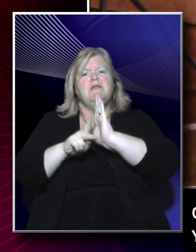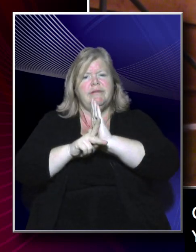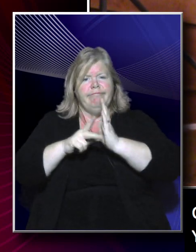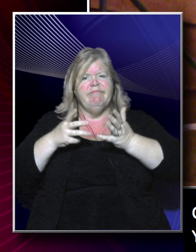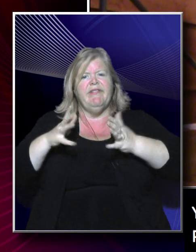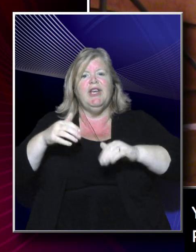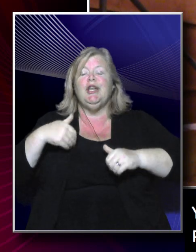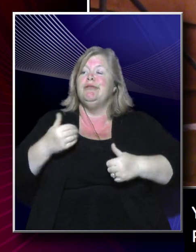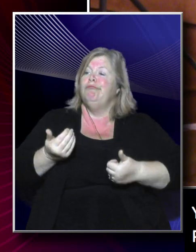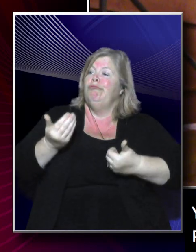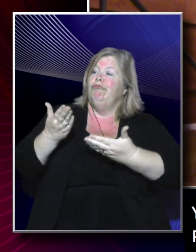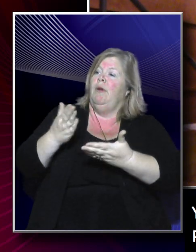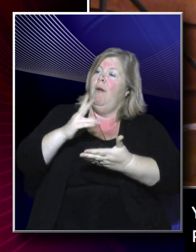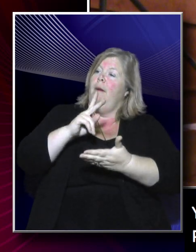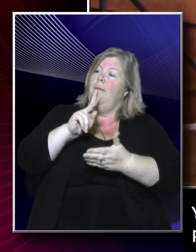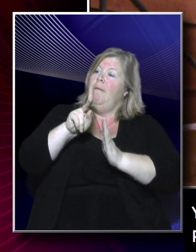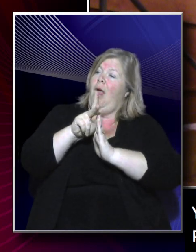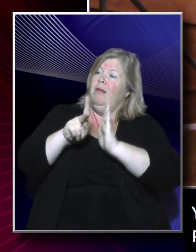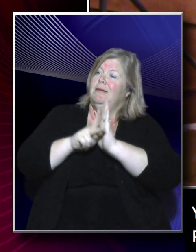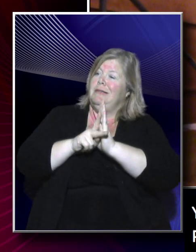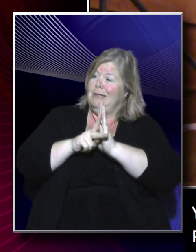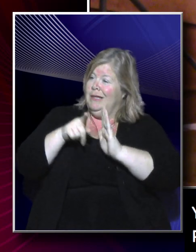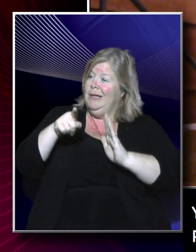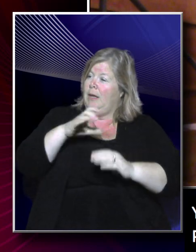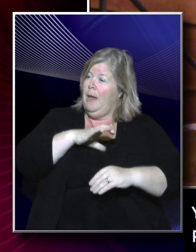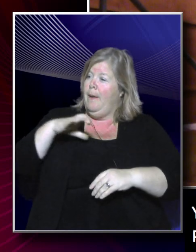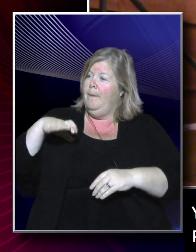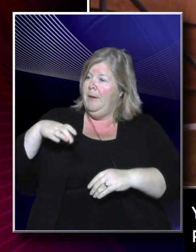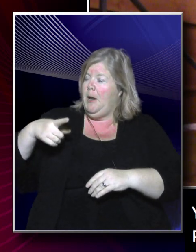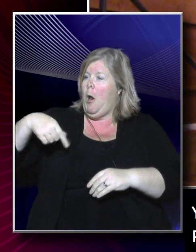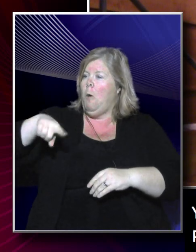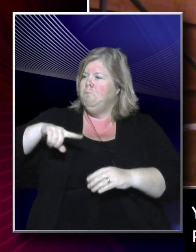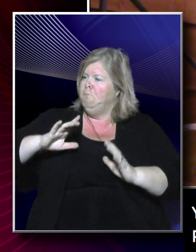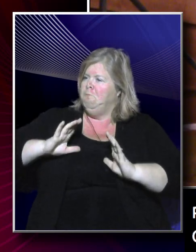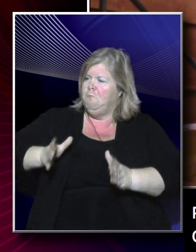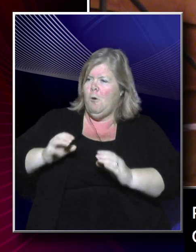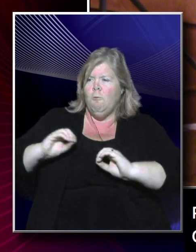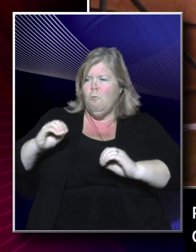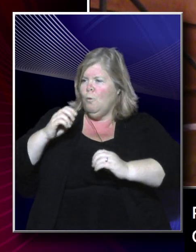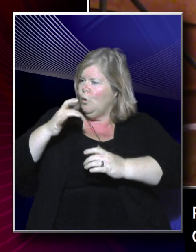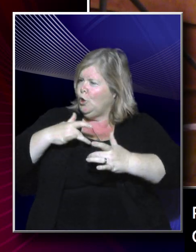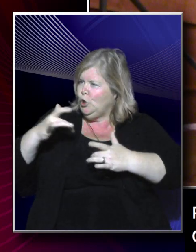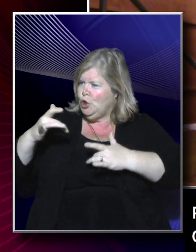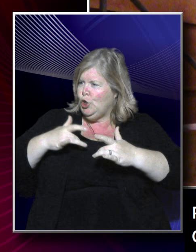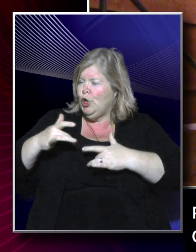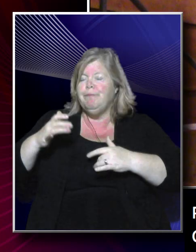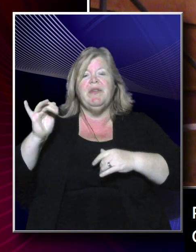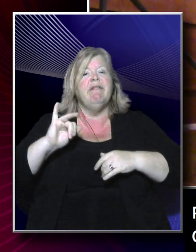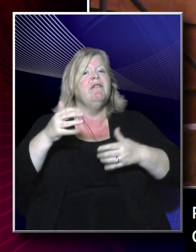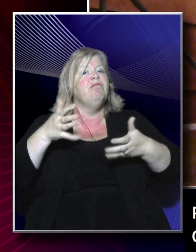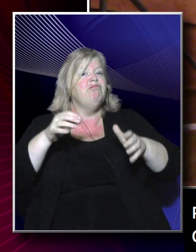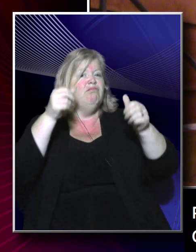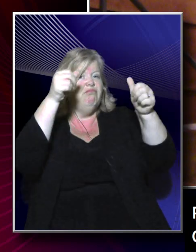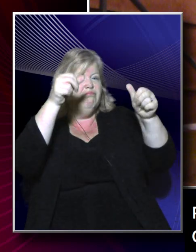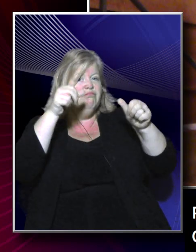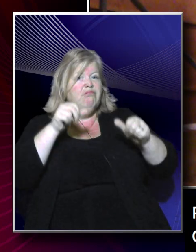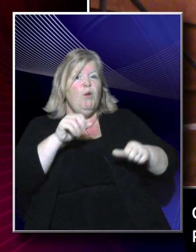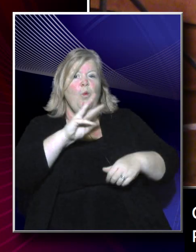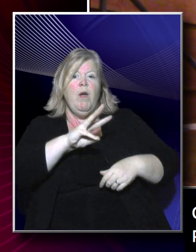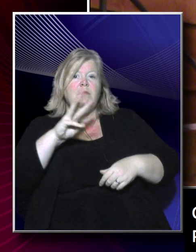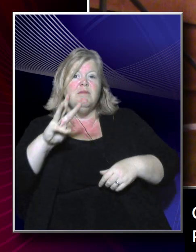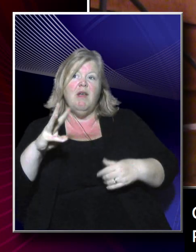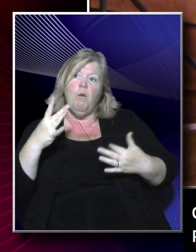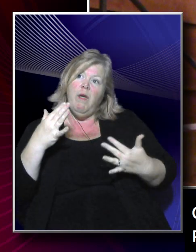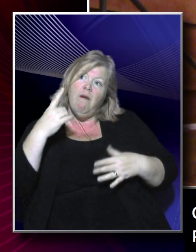the policy subcommittee. There were no concerns via the policy subcommittee. They were also posted on the website for public comment.